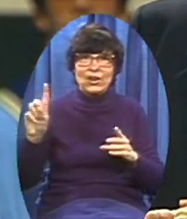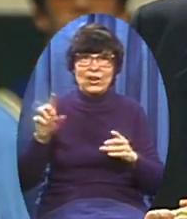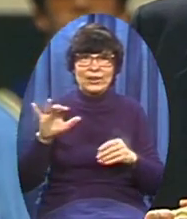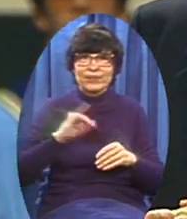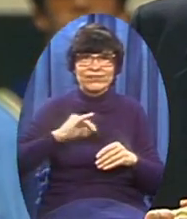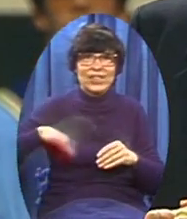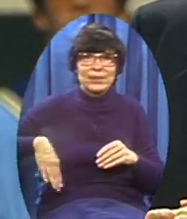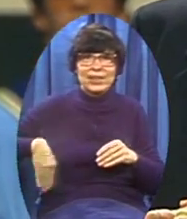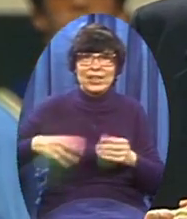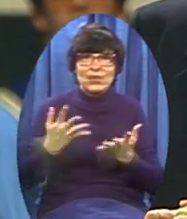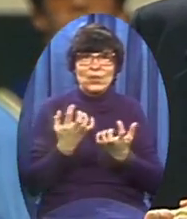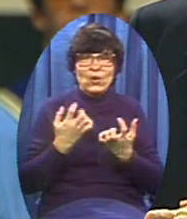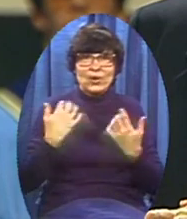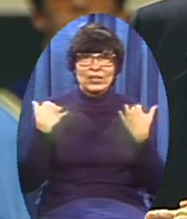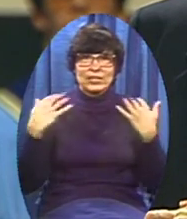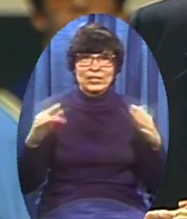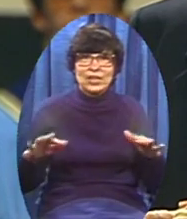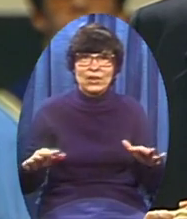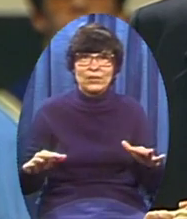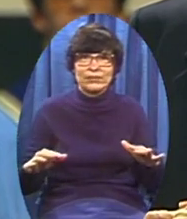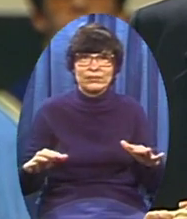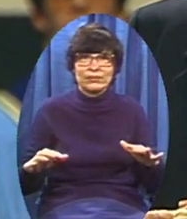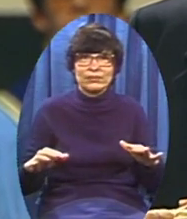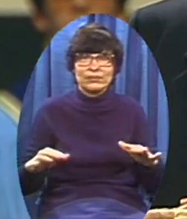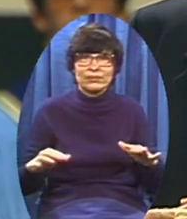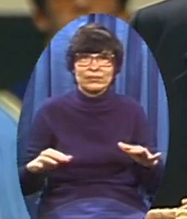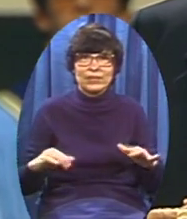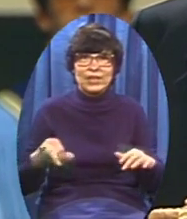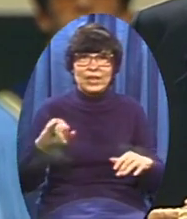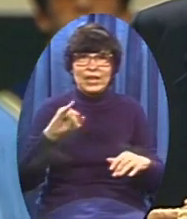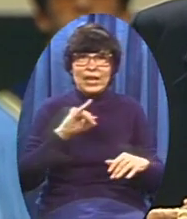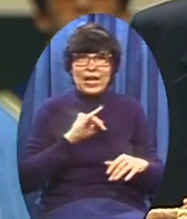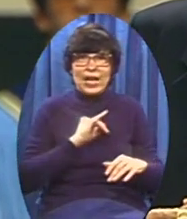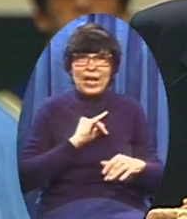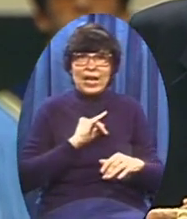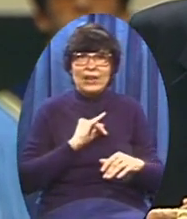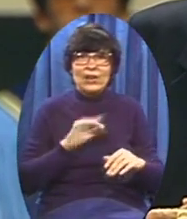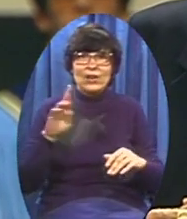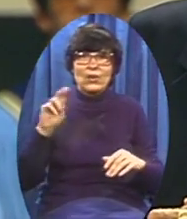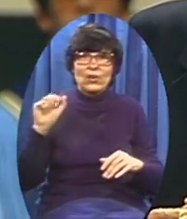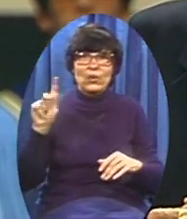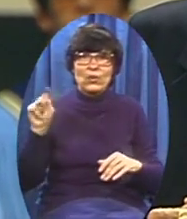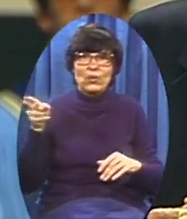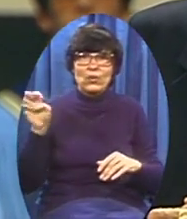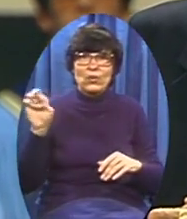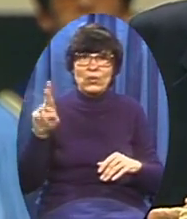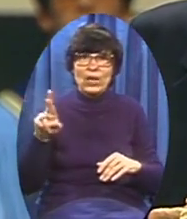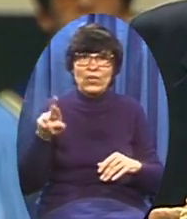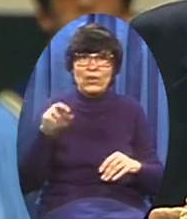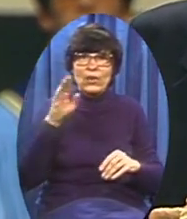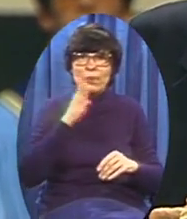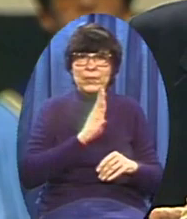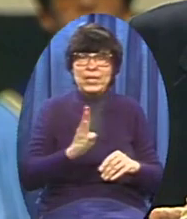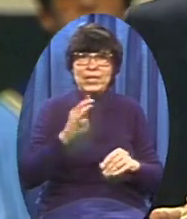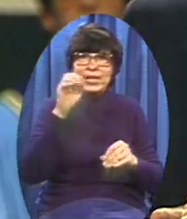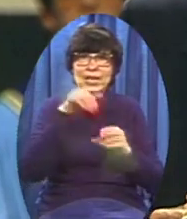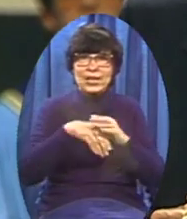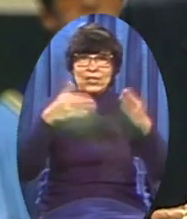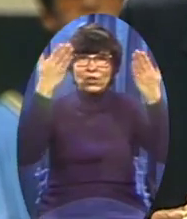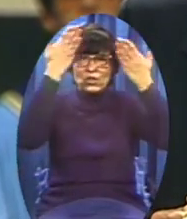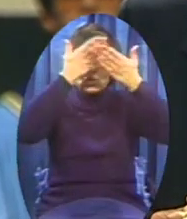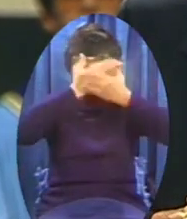But I tell you what I'd rather do. I'd rather be shut up in the darkest dungeon on this